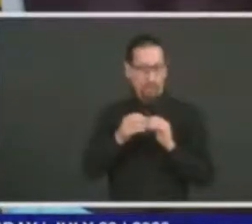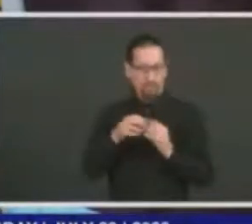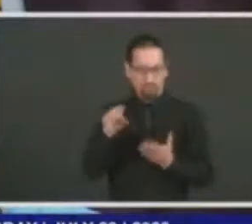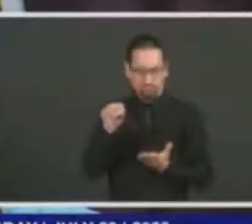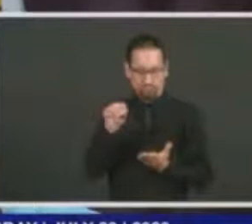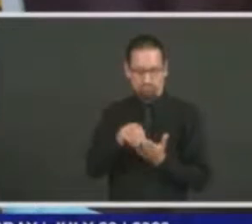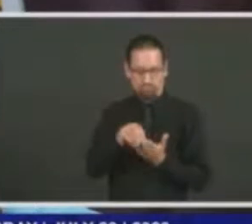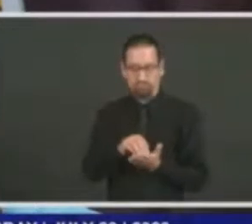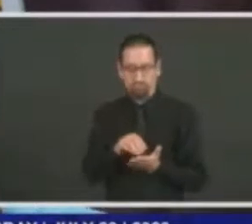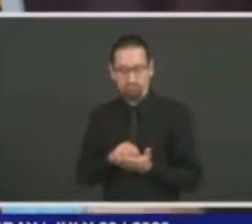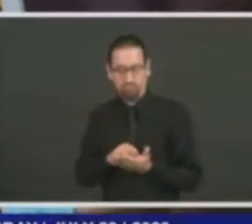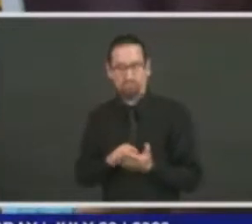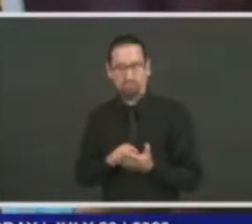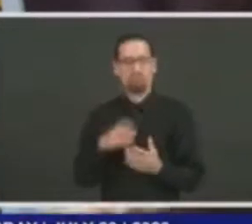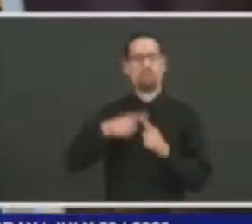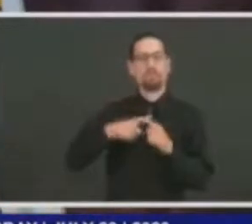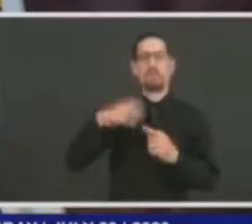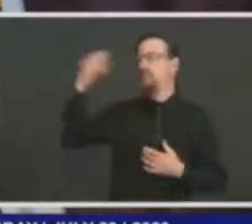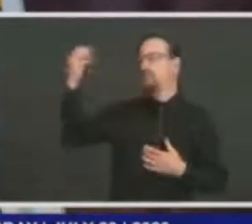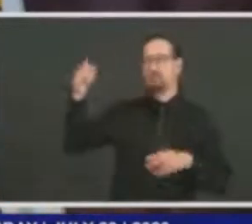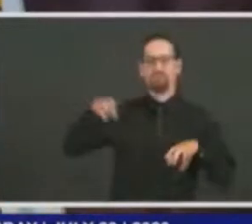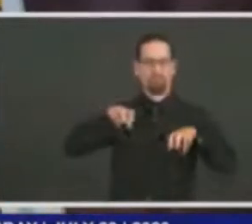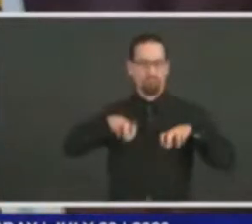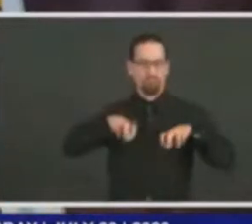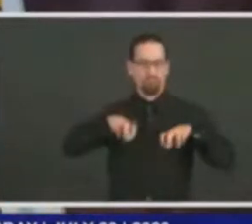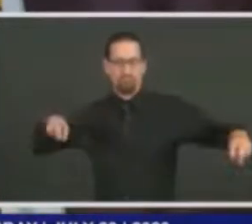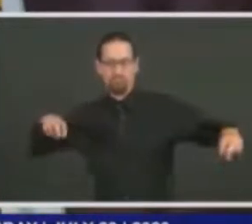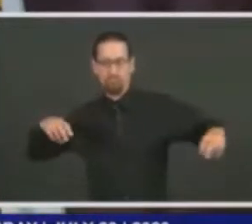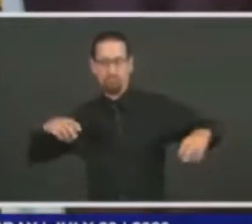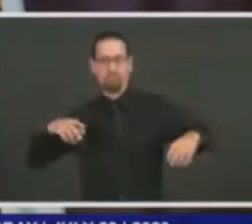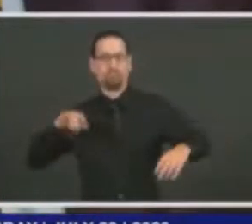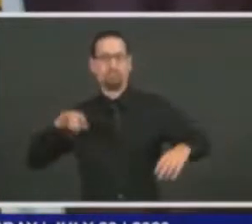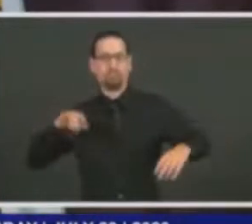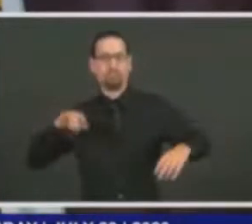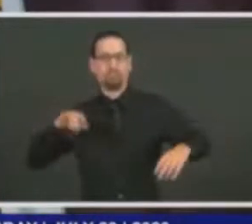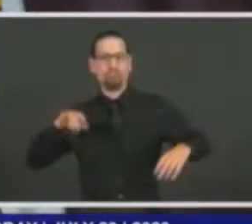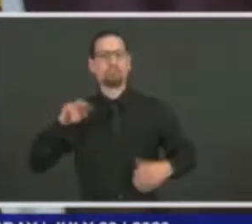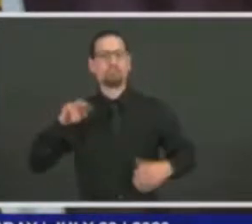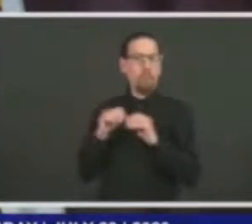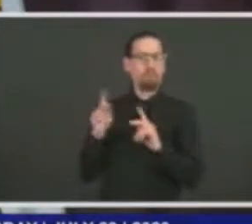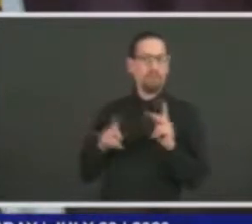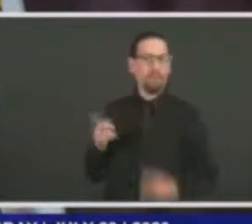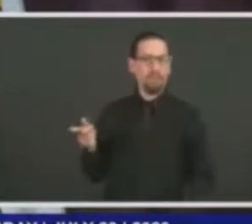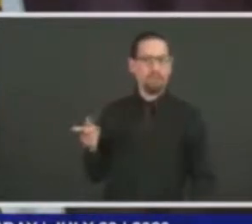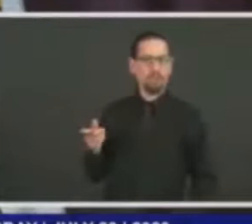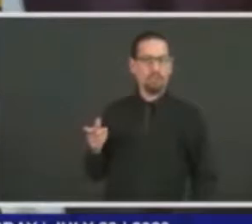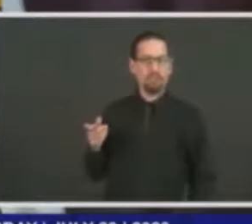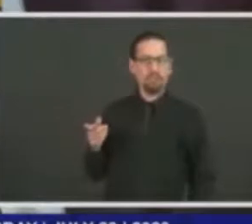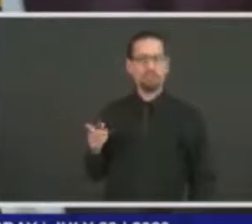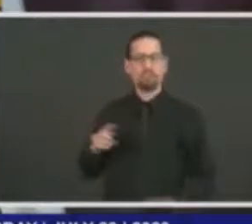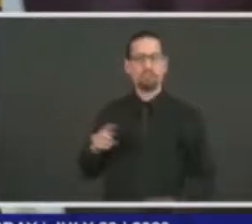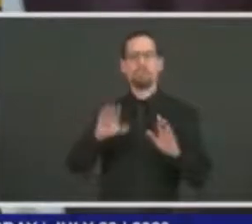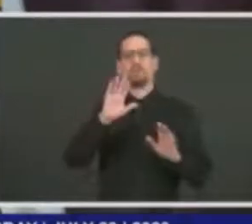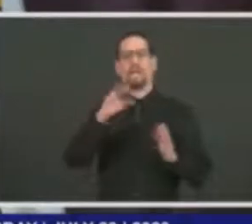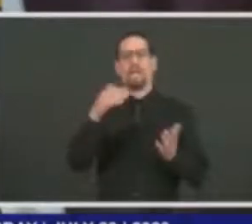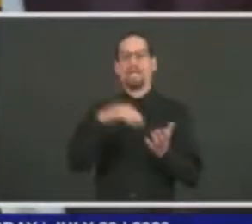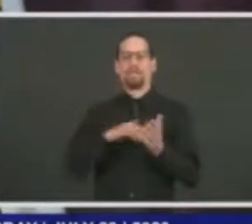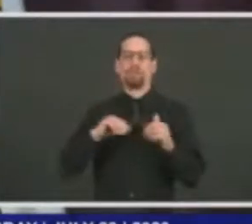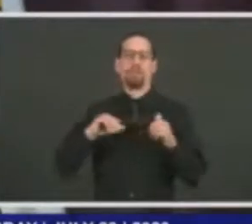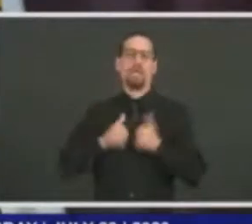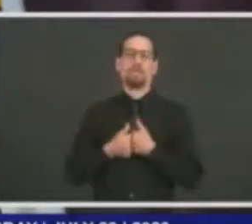distanced, that you can obviously have more people. Where we're having our challenges are where there's lots of